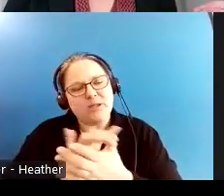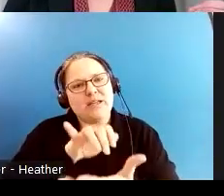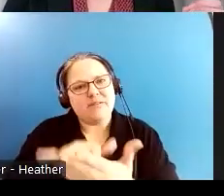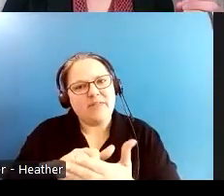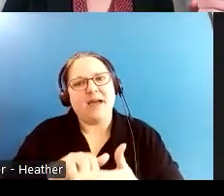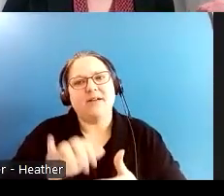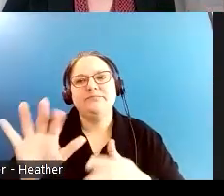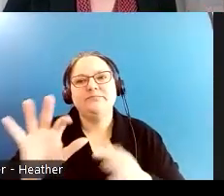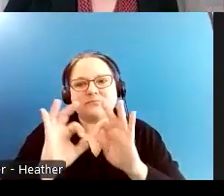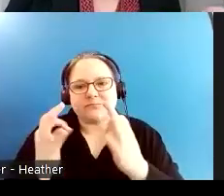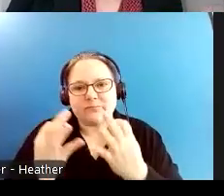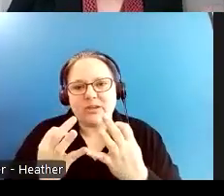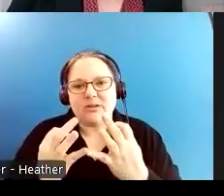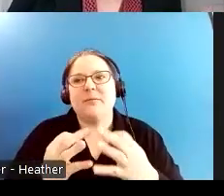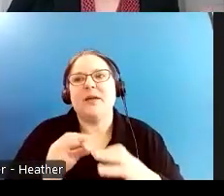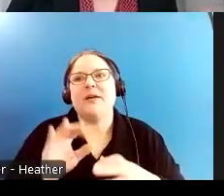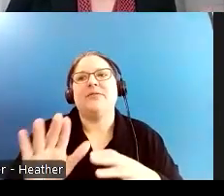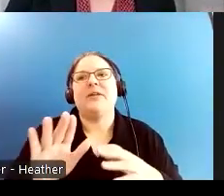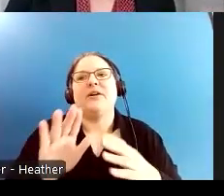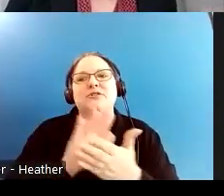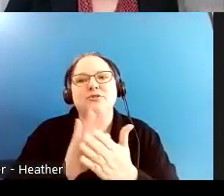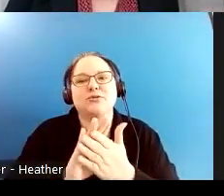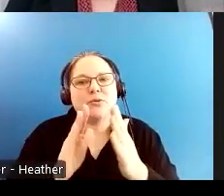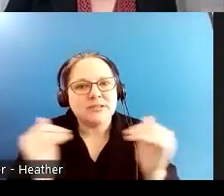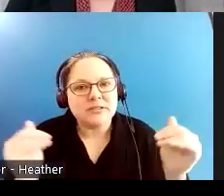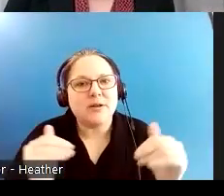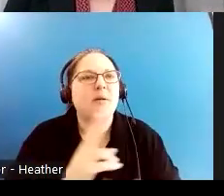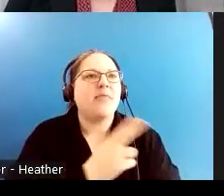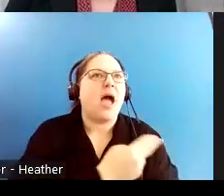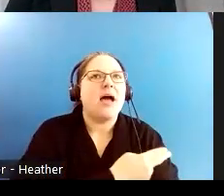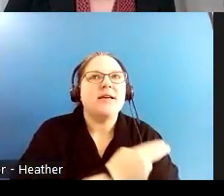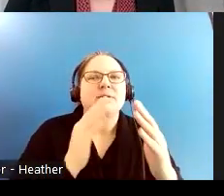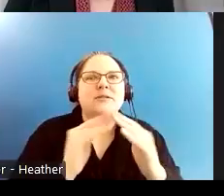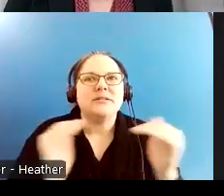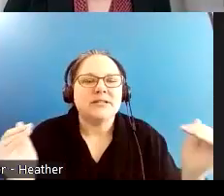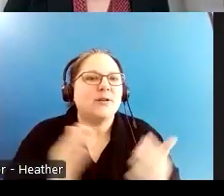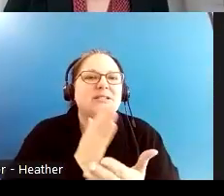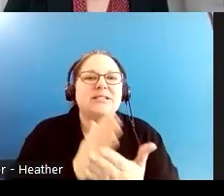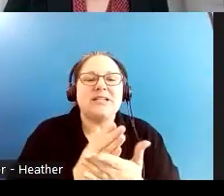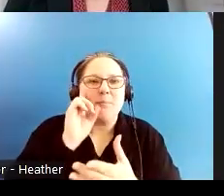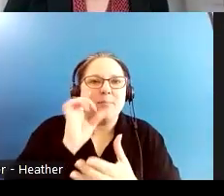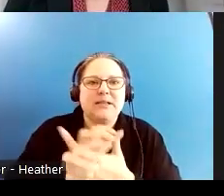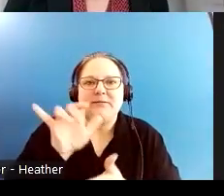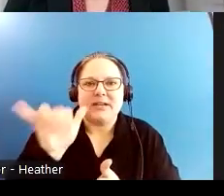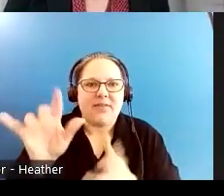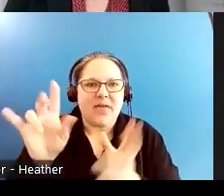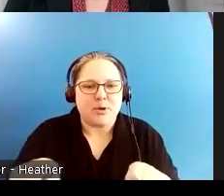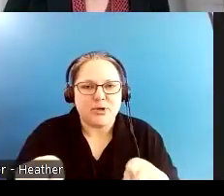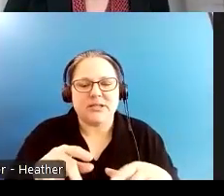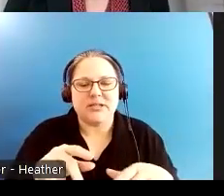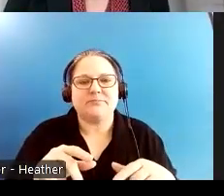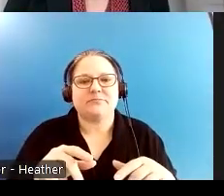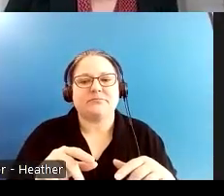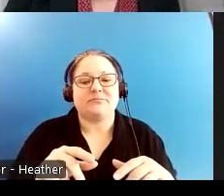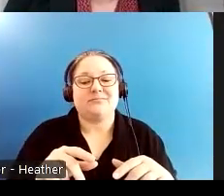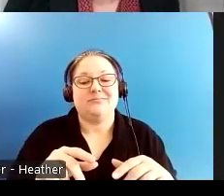family, the school system, the criminal justice system, the hospital system has stopped believing them a long time ago, and worse, has